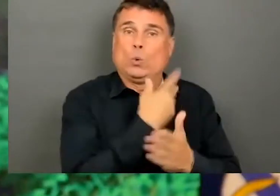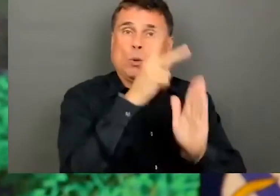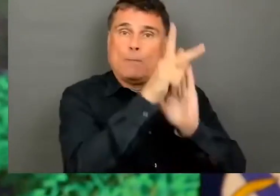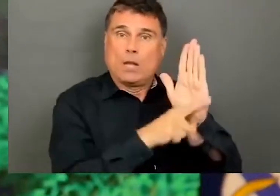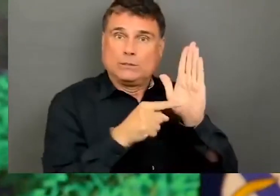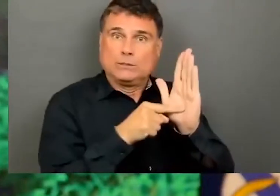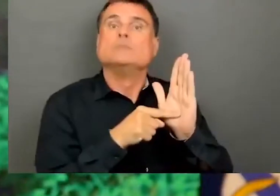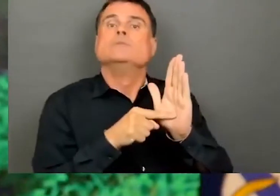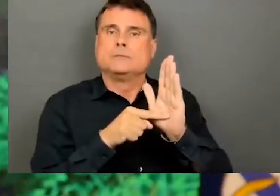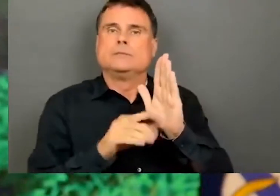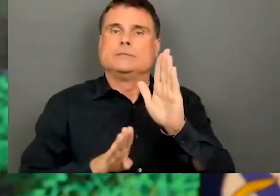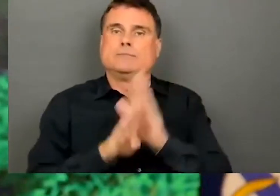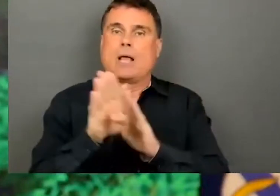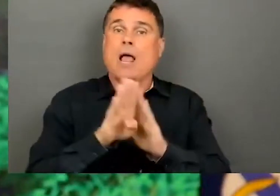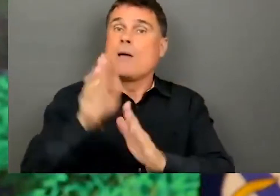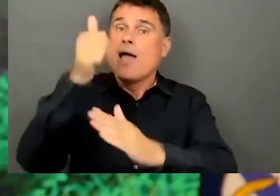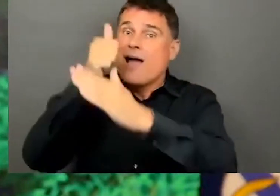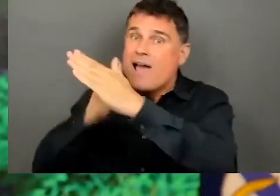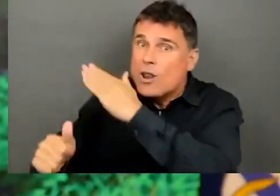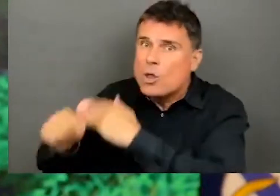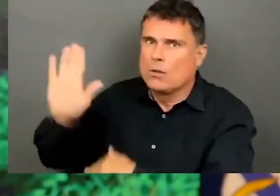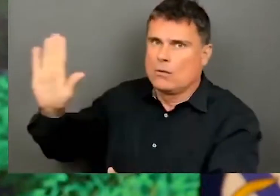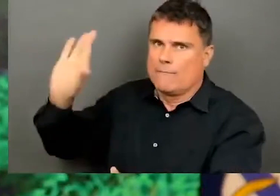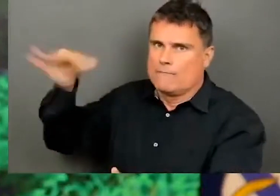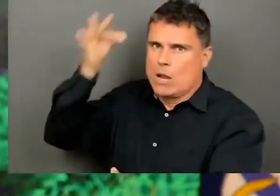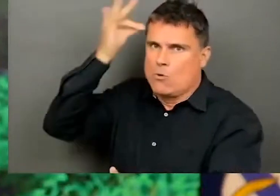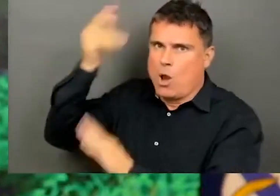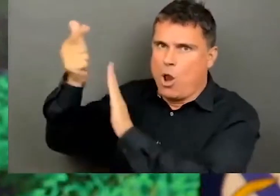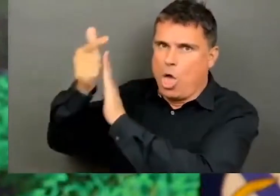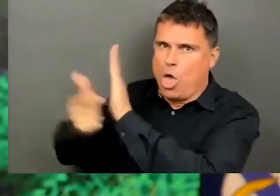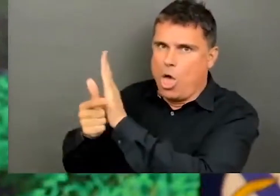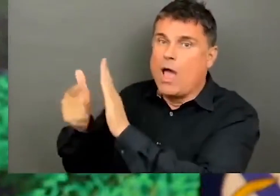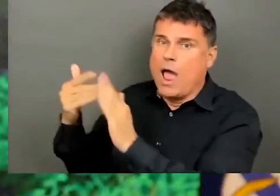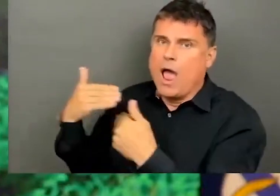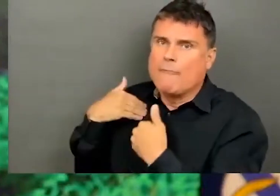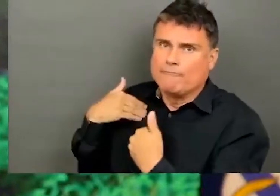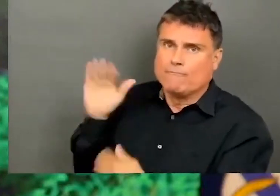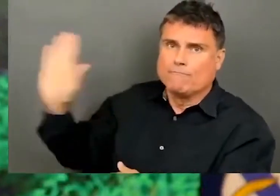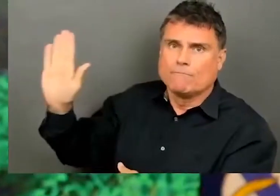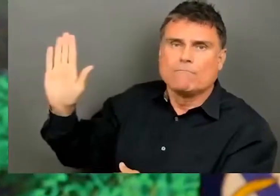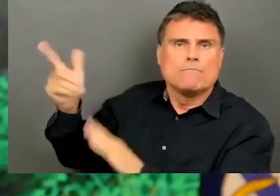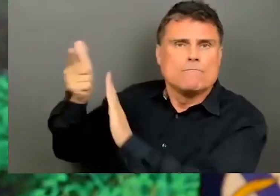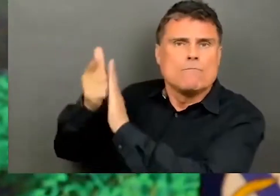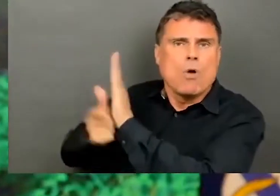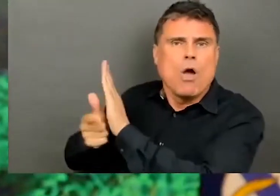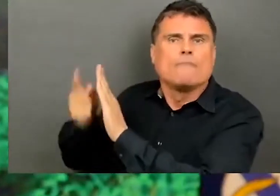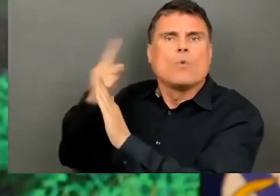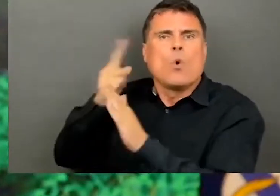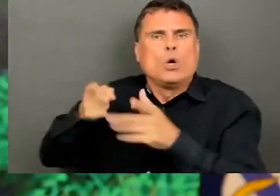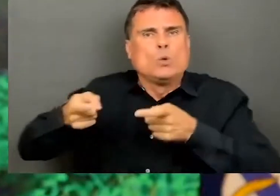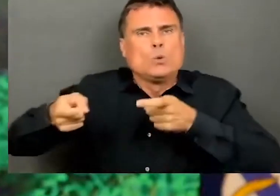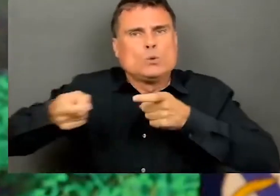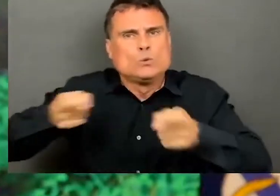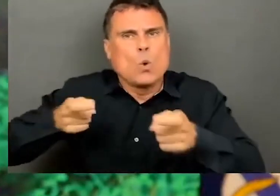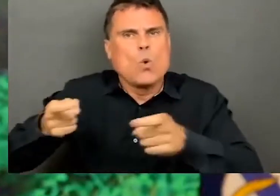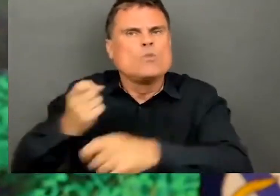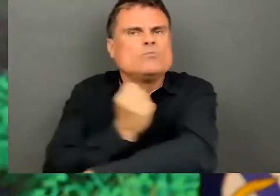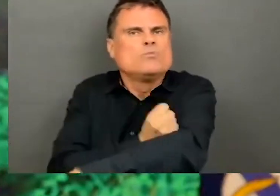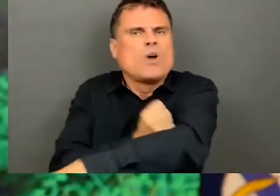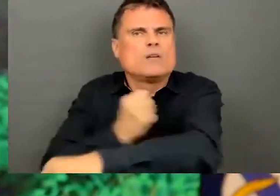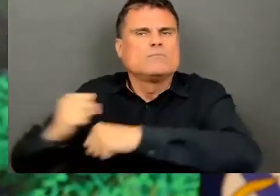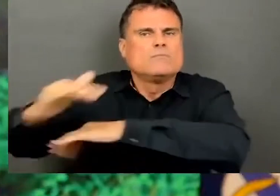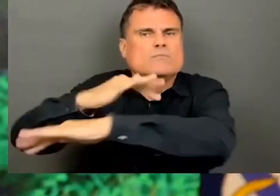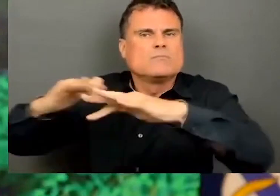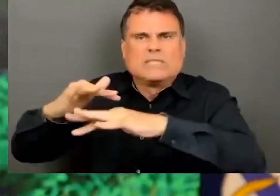requires controlled substances to be provided by prescription. BC is leading the country as the